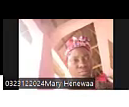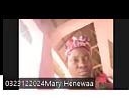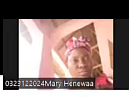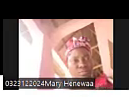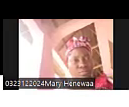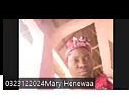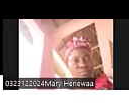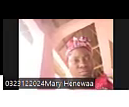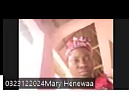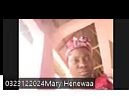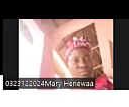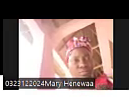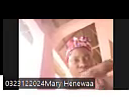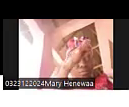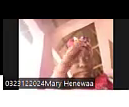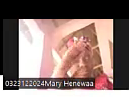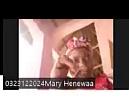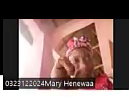Say,